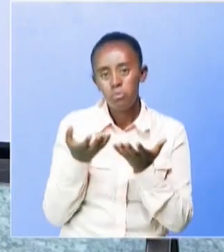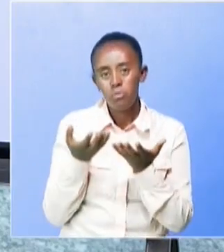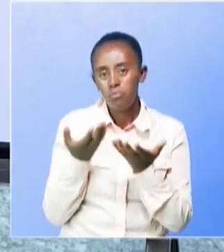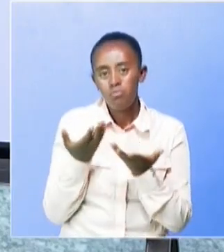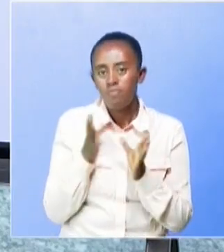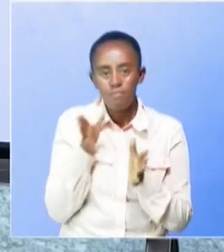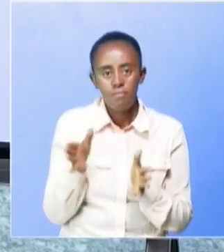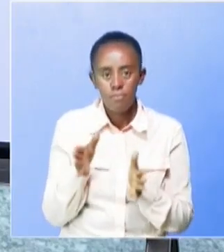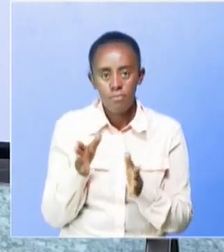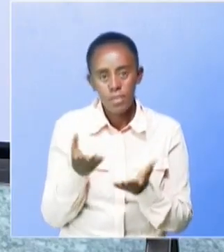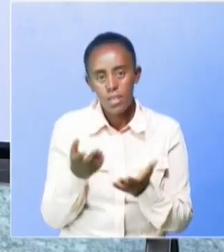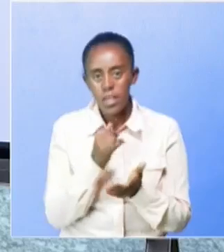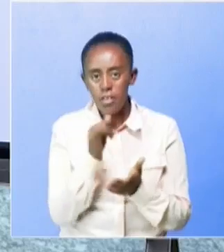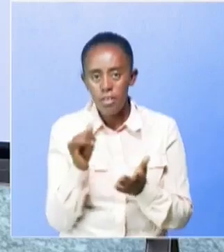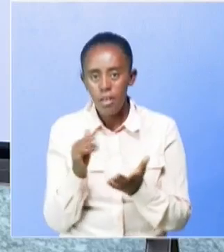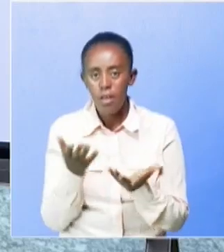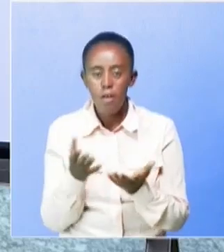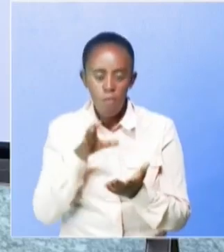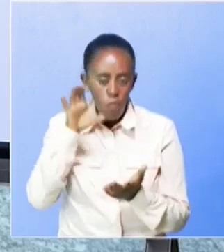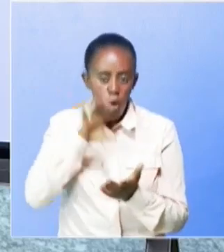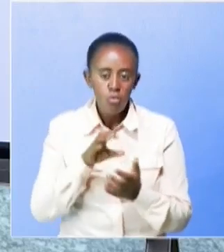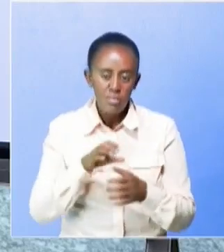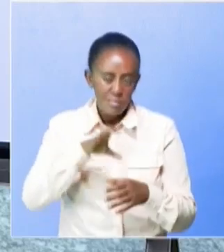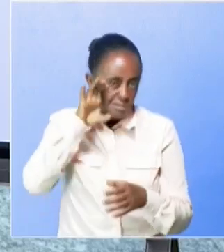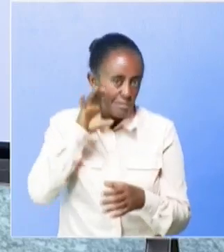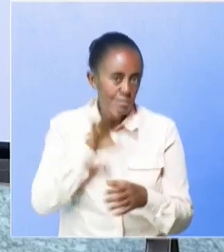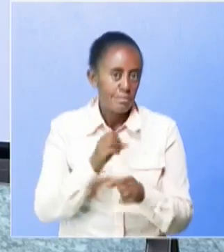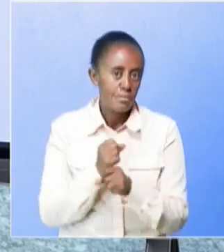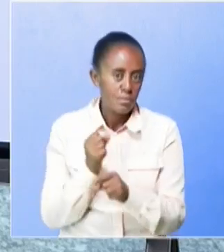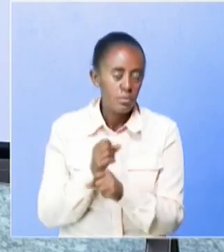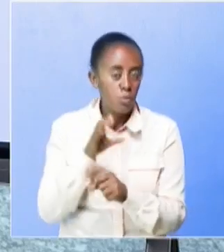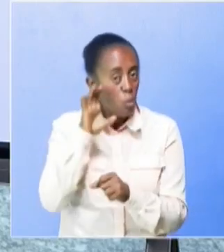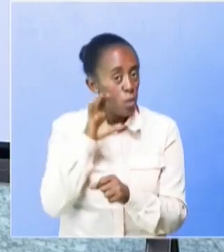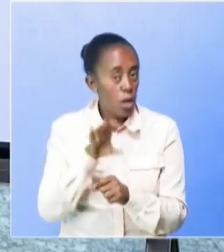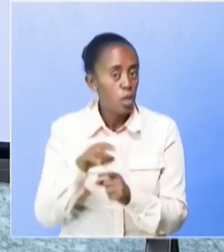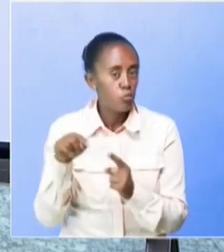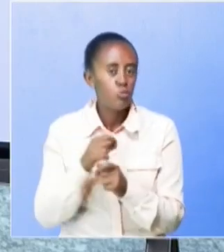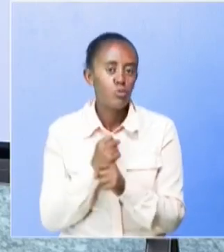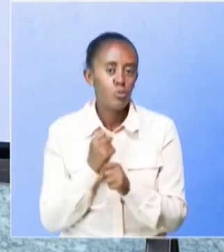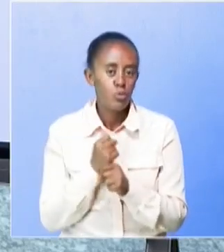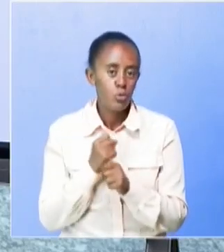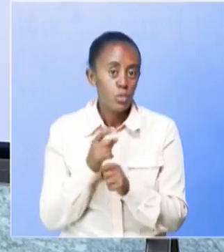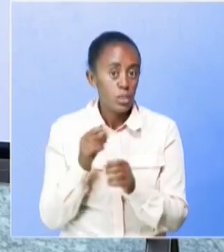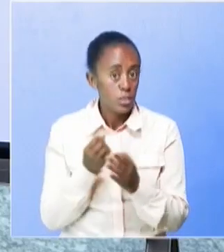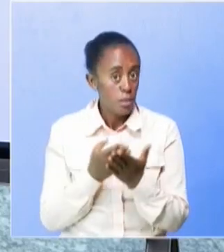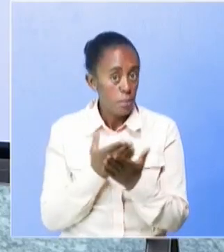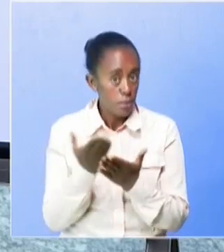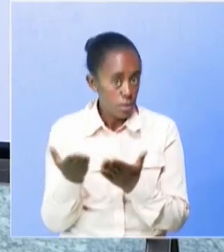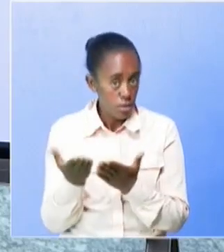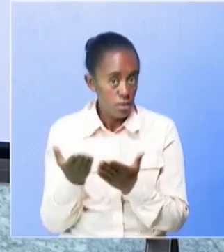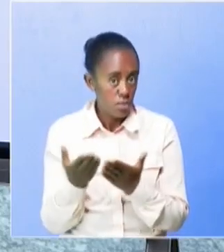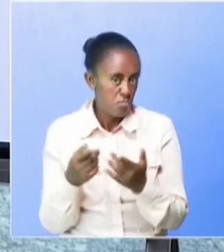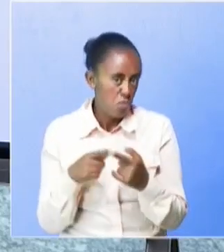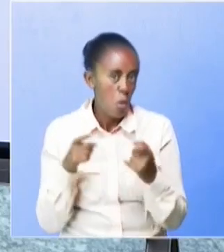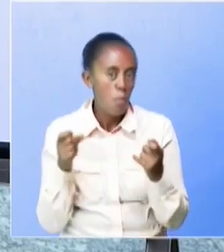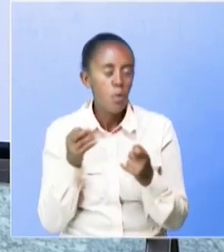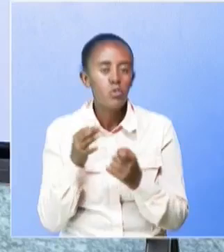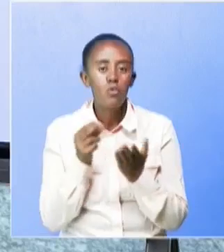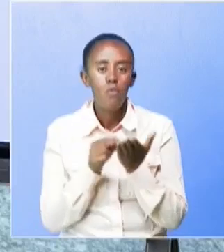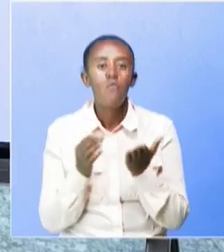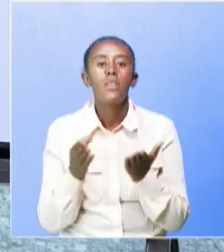that thing. They have to be forced to do something. They are obligated to do something. So it is the opposite